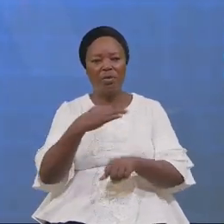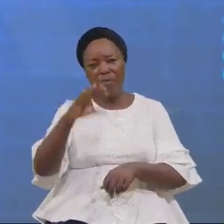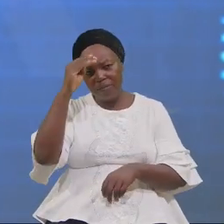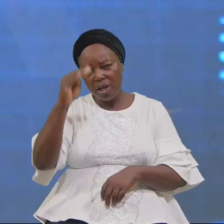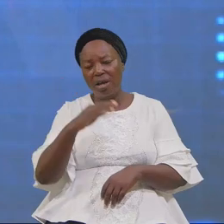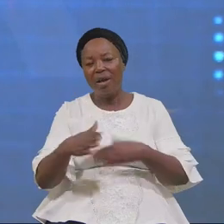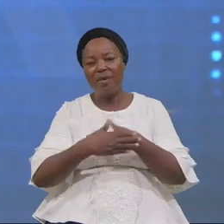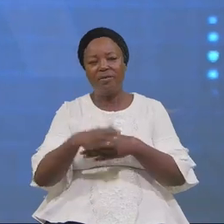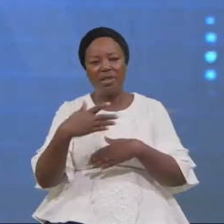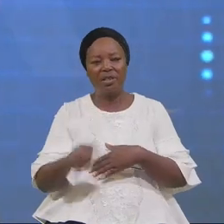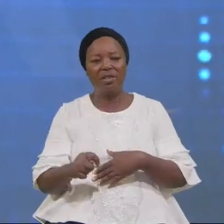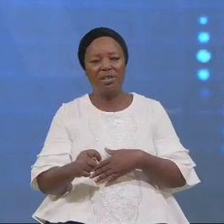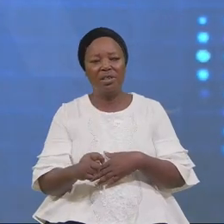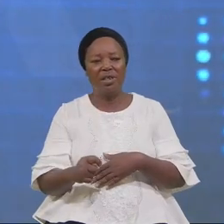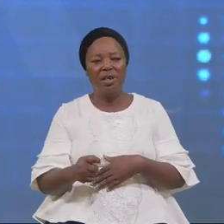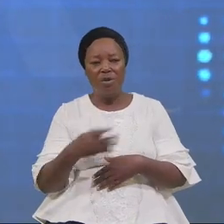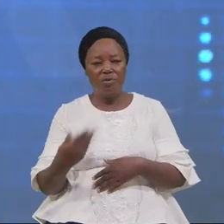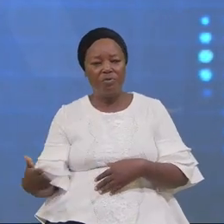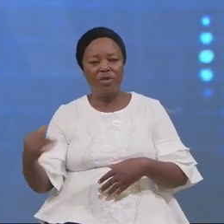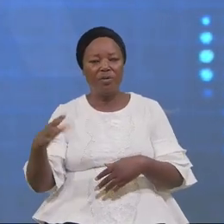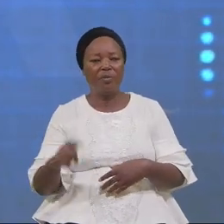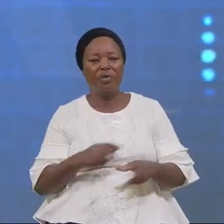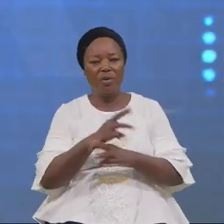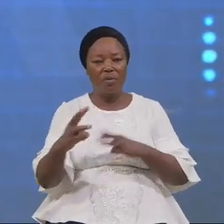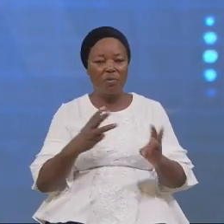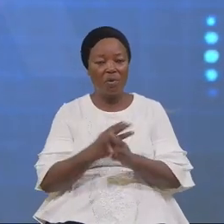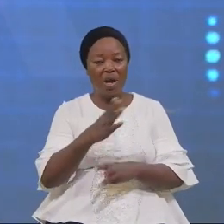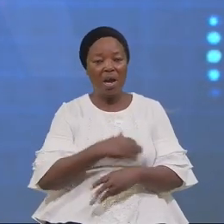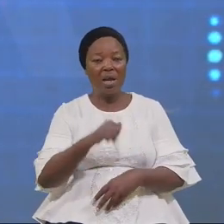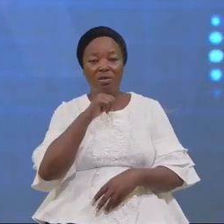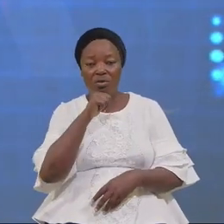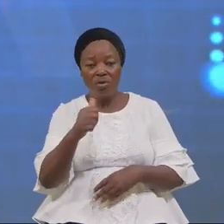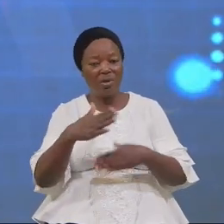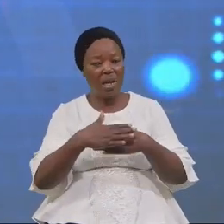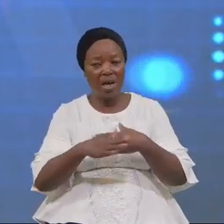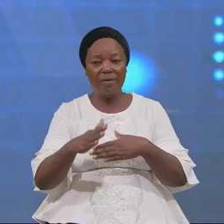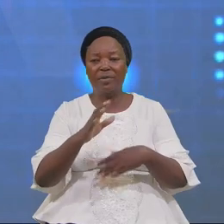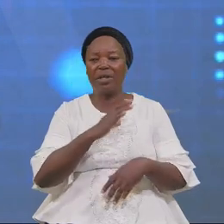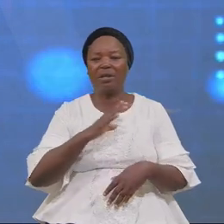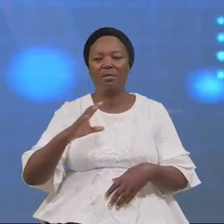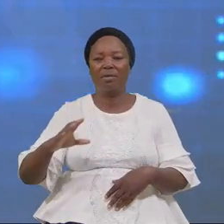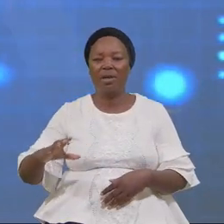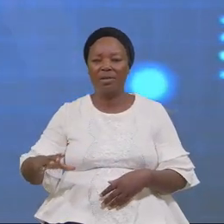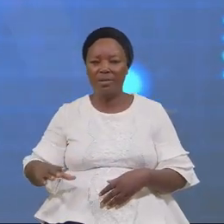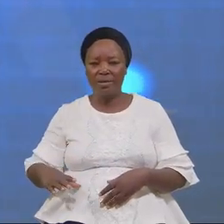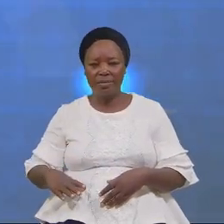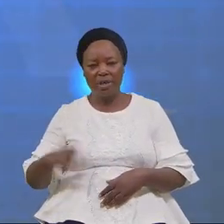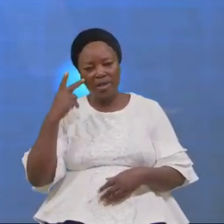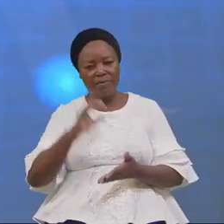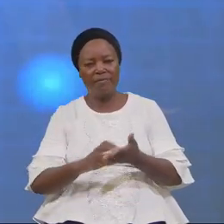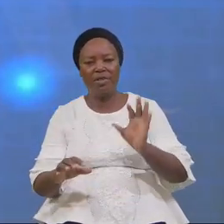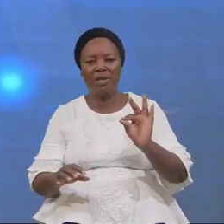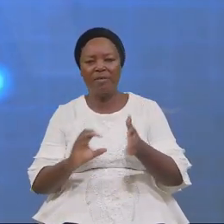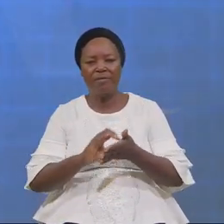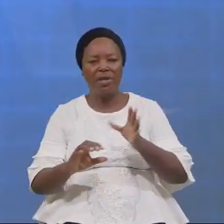the rudiments of the world, and not after Christ. Look at verse 9.